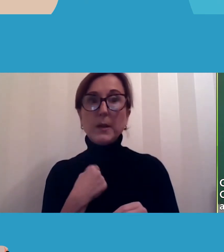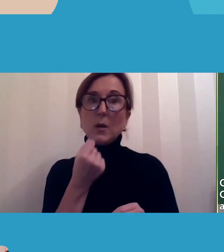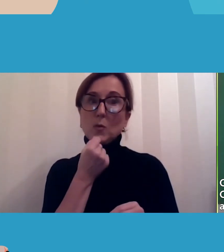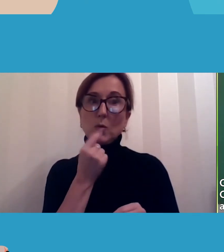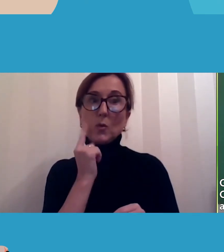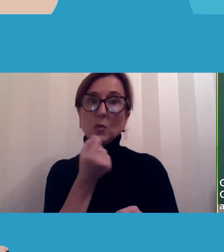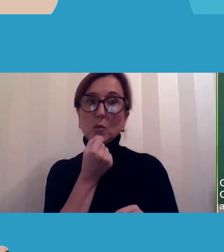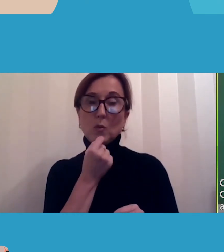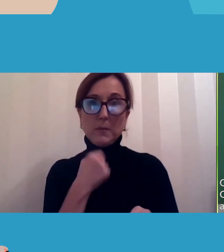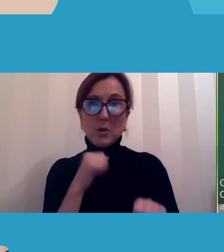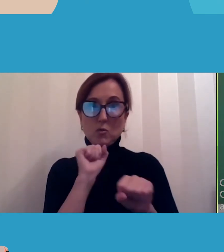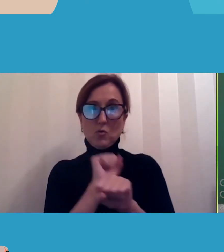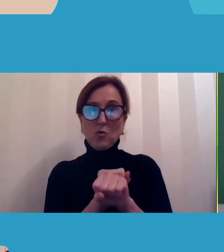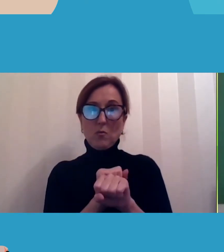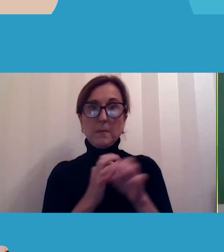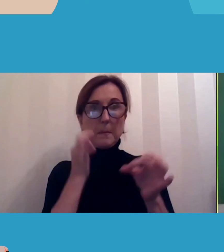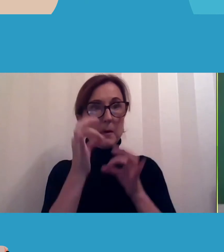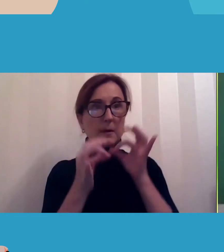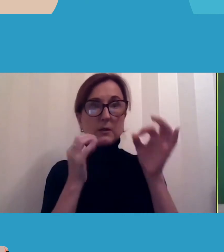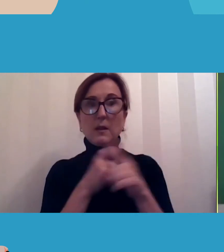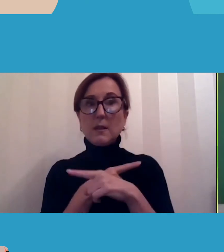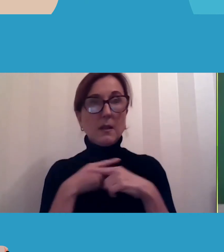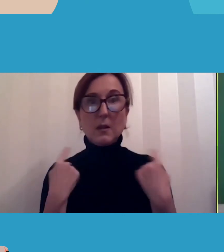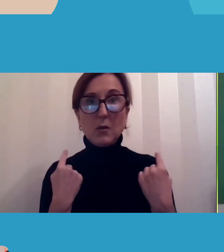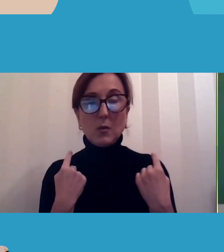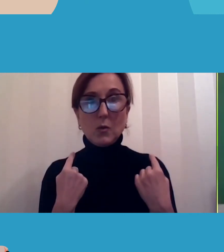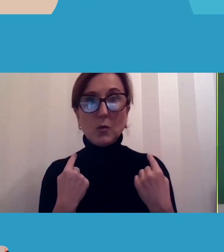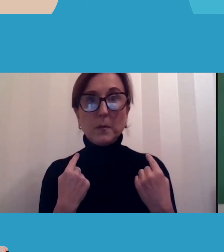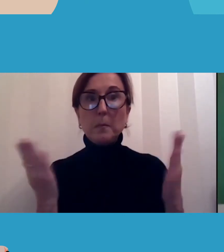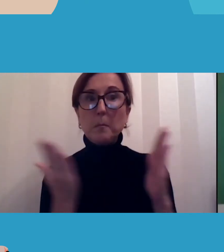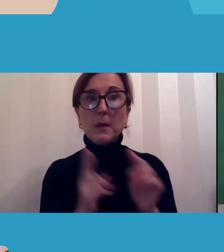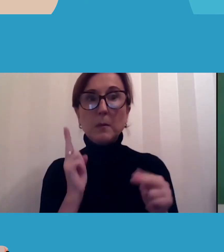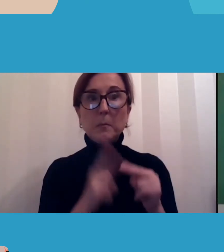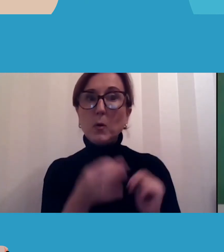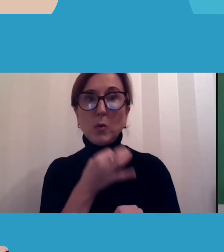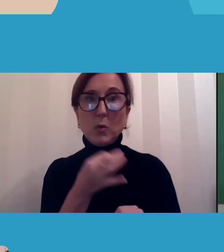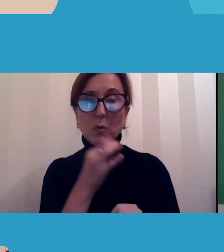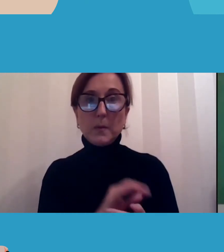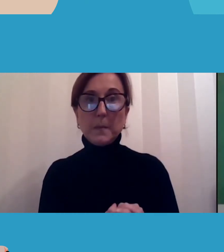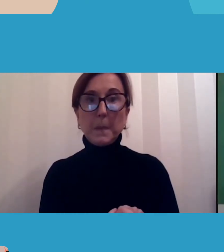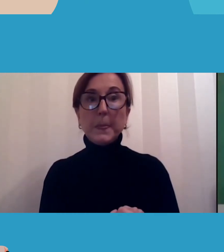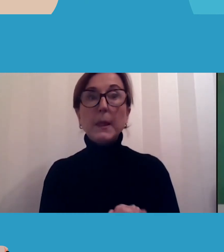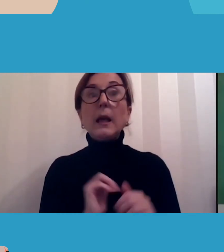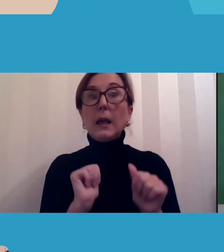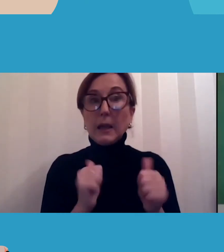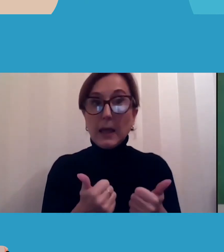the decision of the court is not effective yet, so I'm not going to comment on